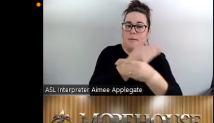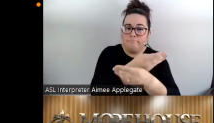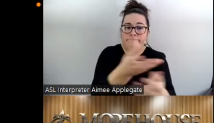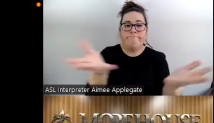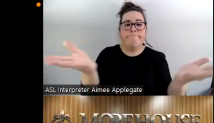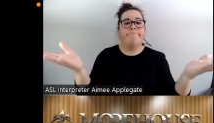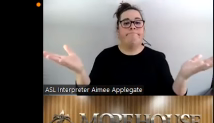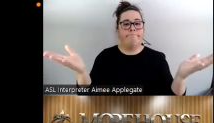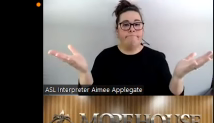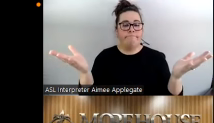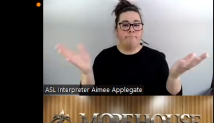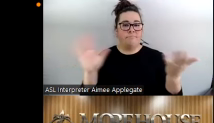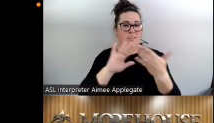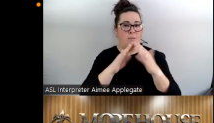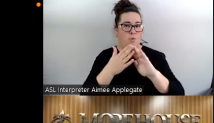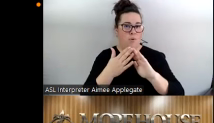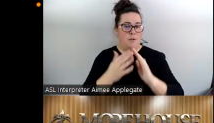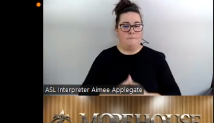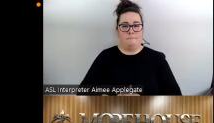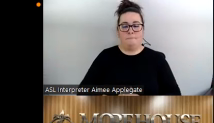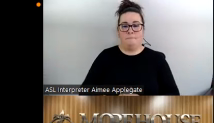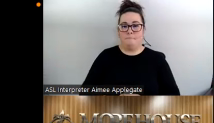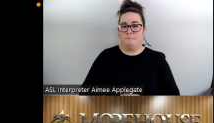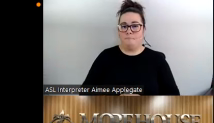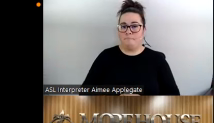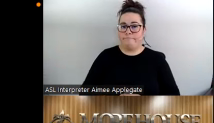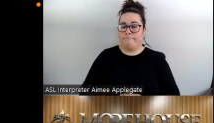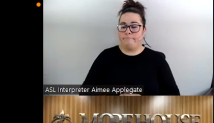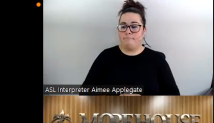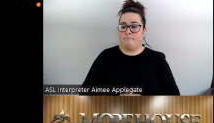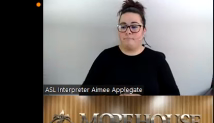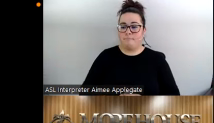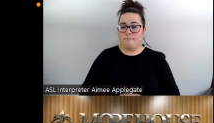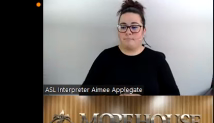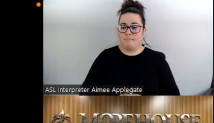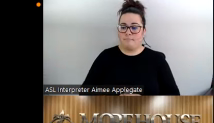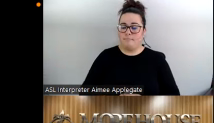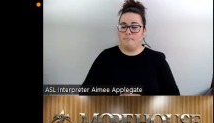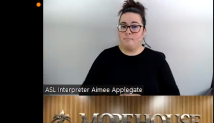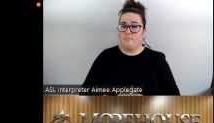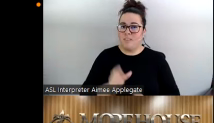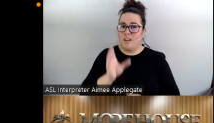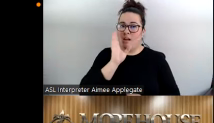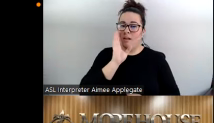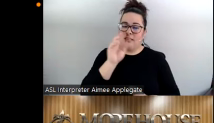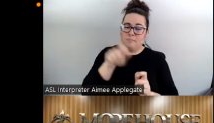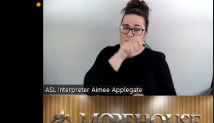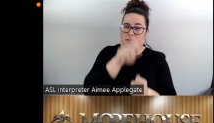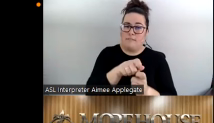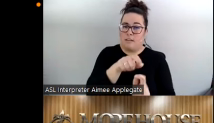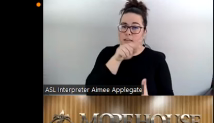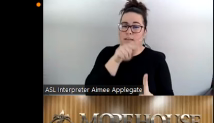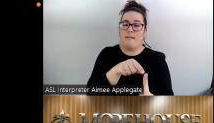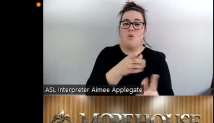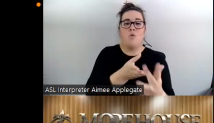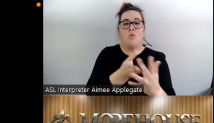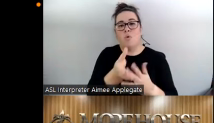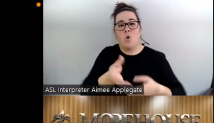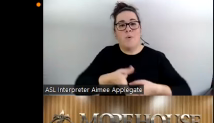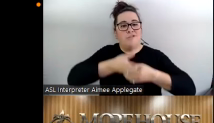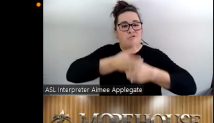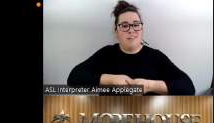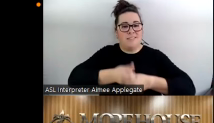to community members. And specifically now, and this is the point that I'm going to end on, through trusted intermediaries like those